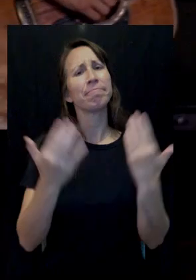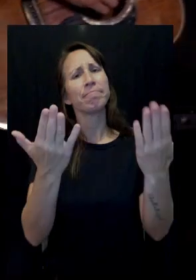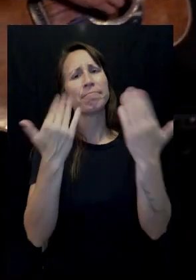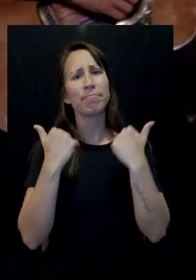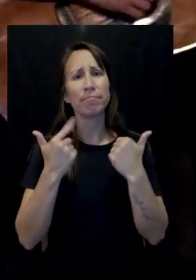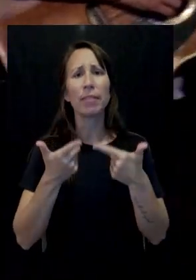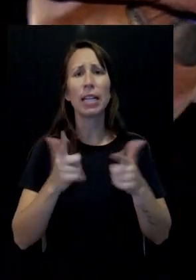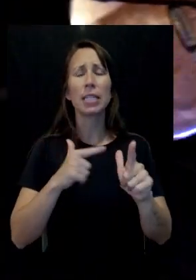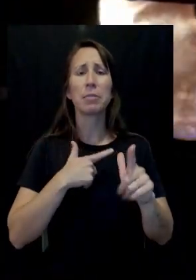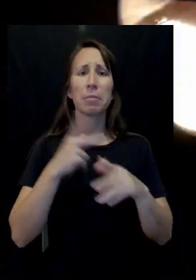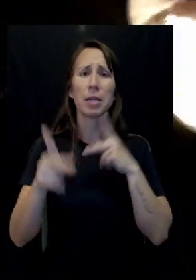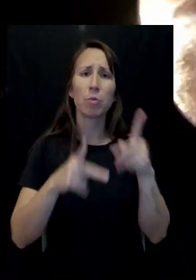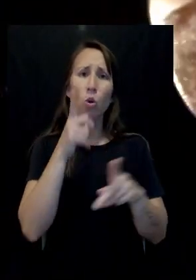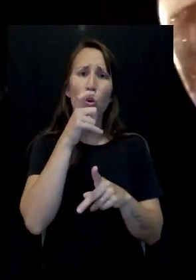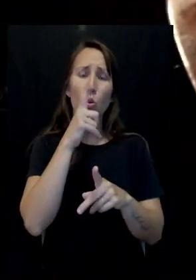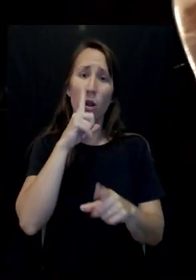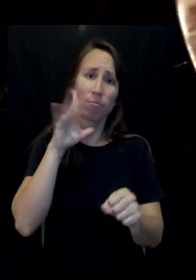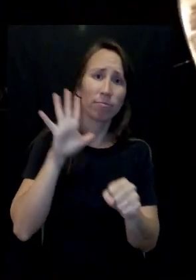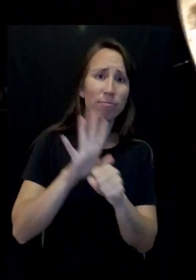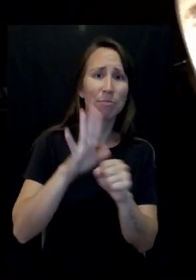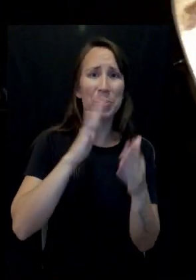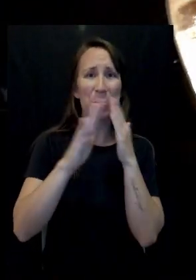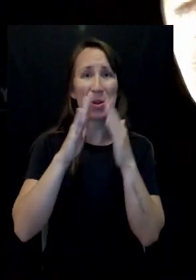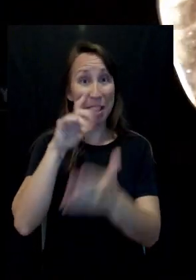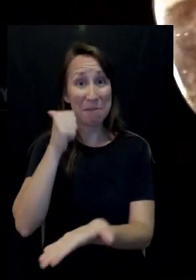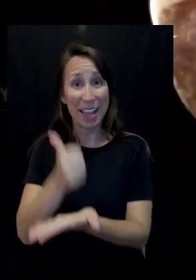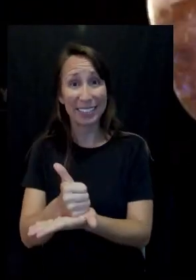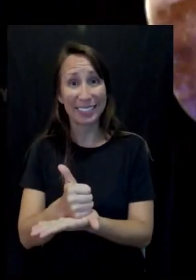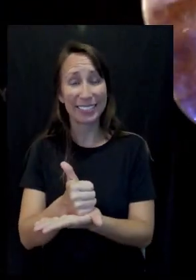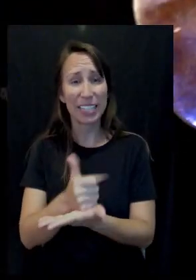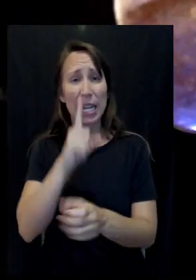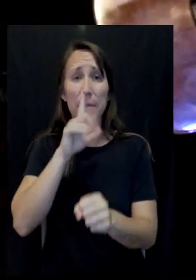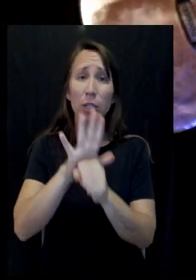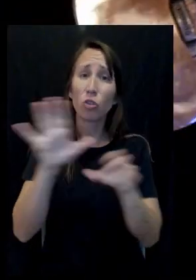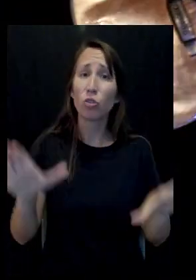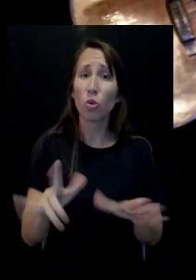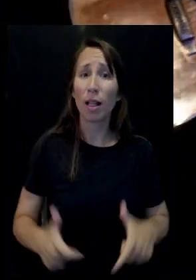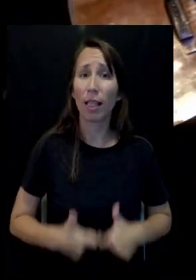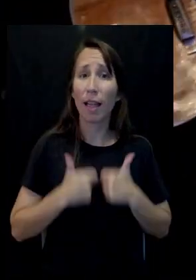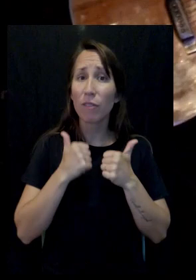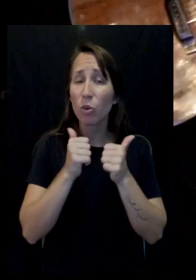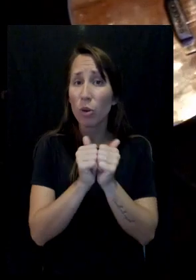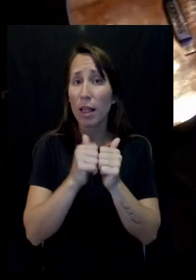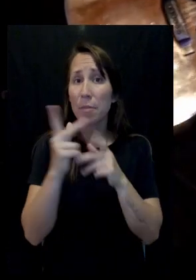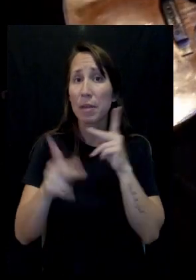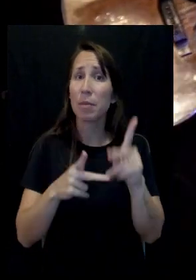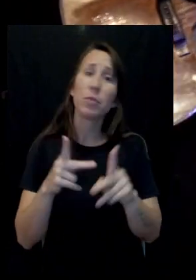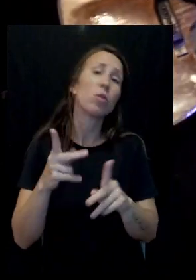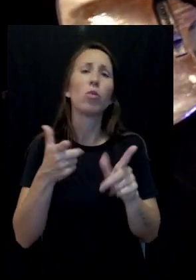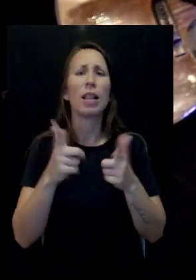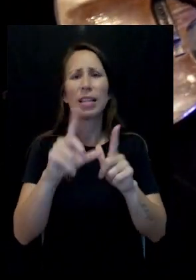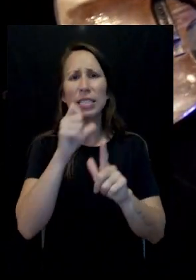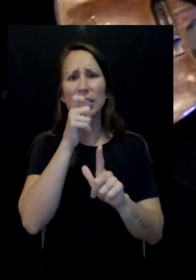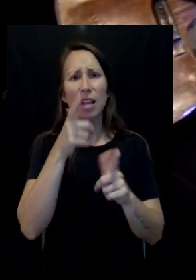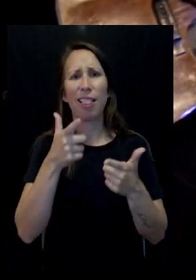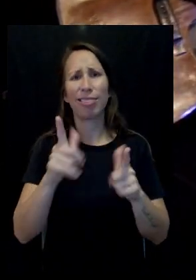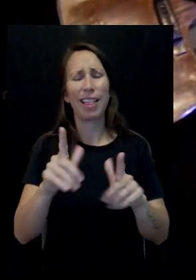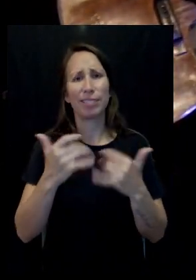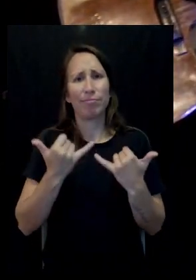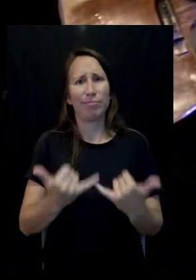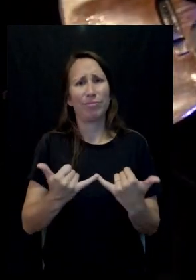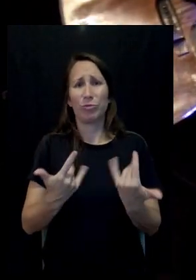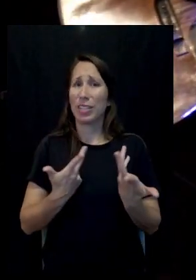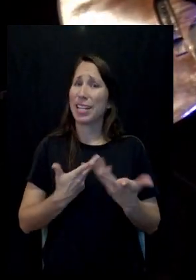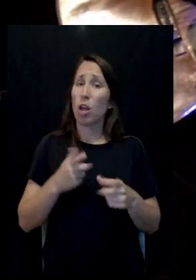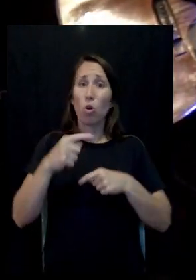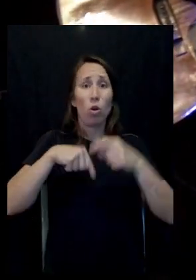Come on, let's be people that are committed to community. Amen? Amen. Committed to doing life with people. Let's not let the current circumstances mean that we